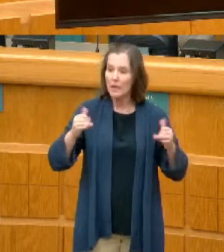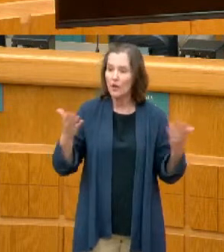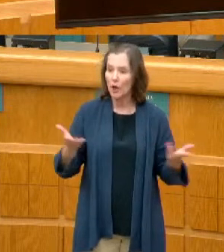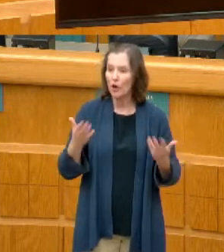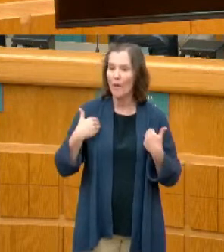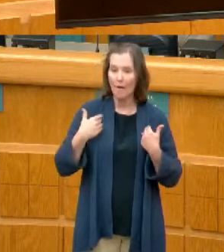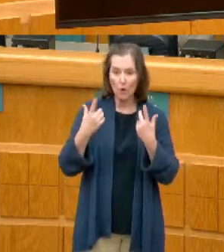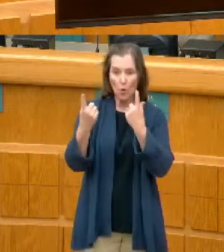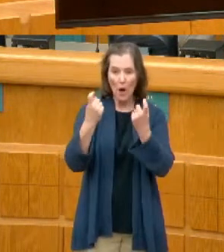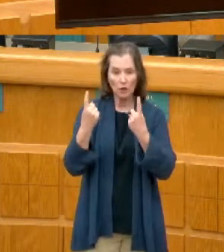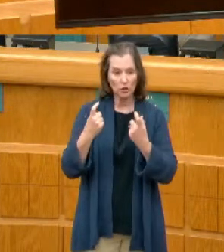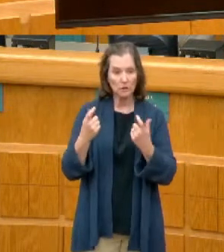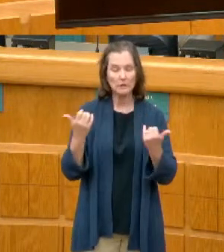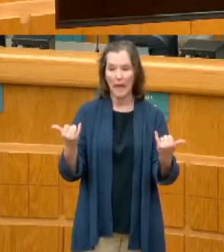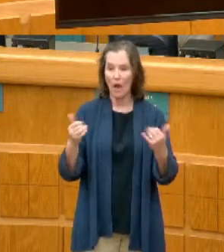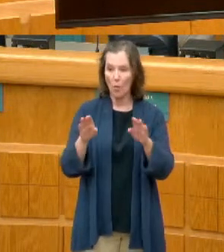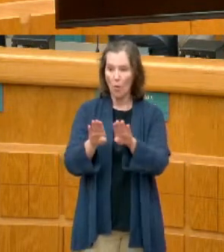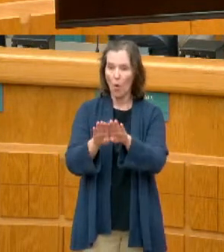now for questions.